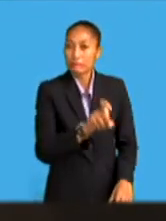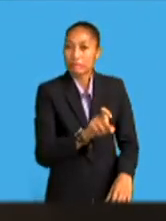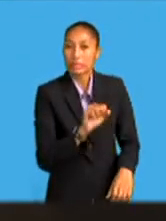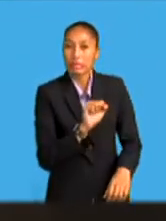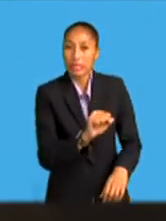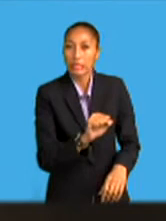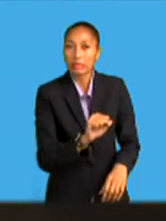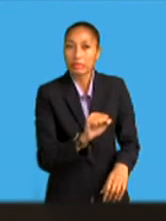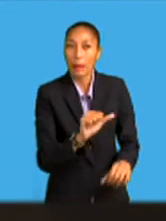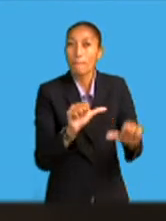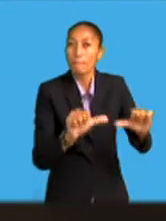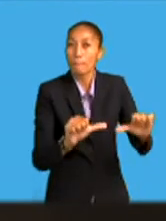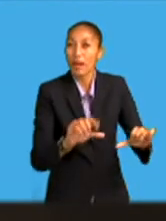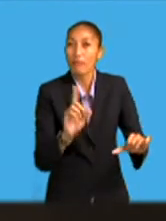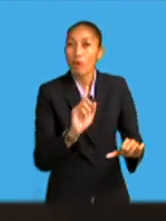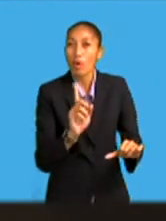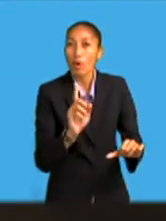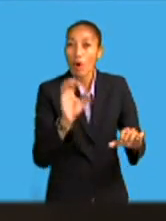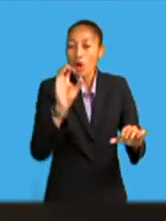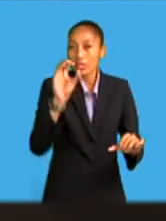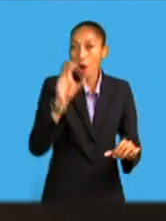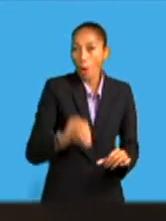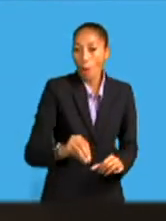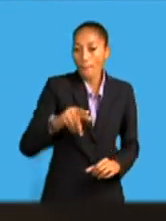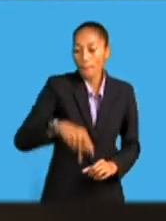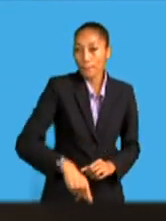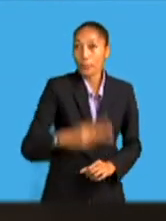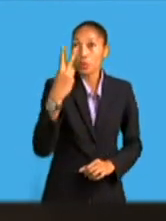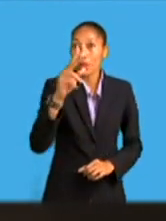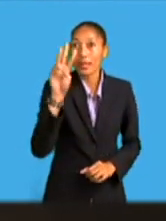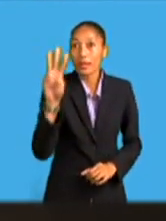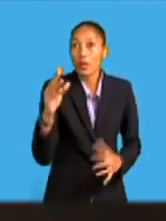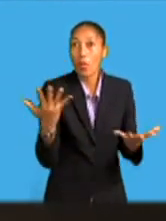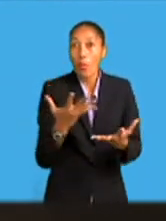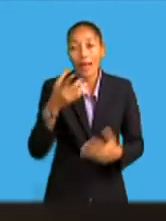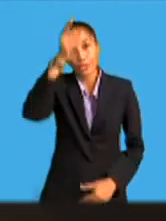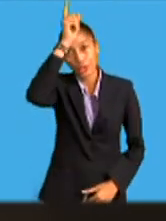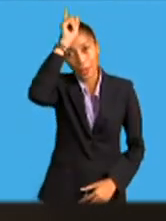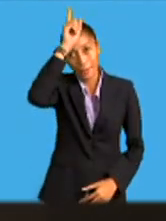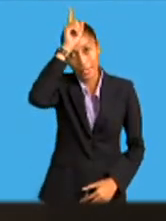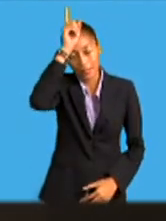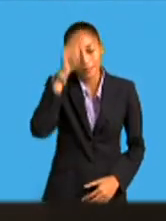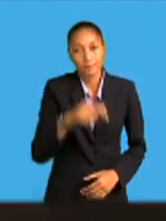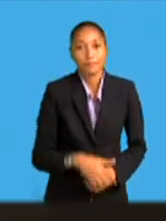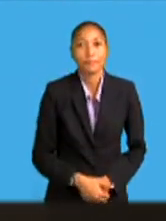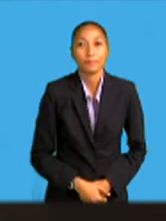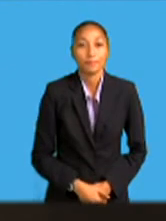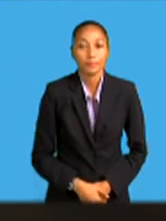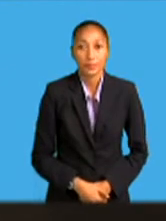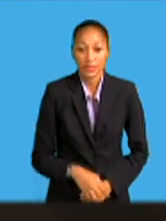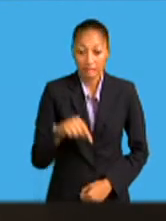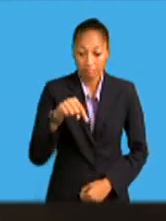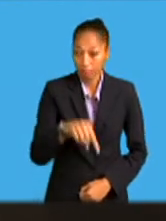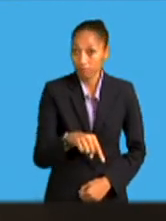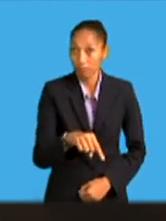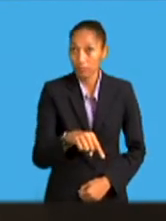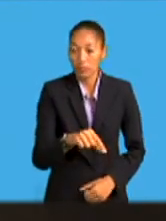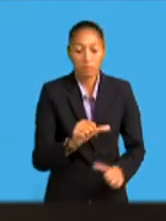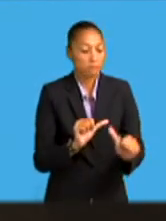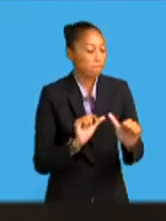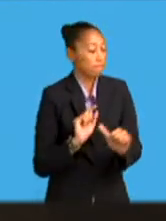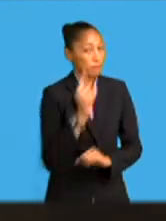as the President of the upcoming COP23 in Bonn, Germany. This is a